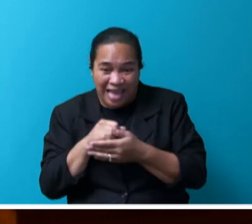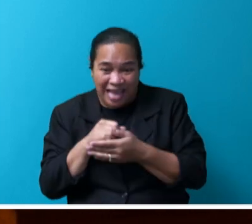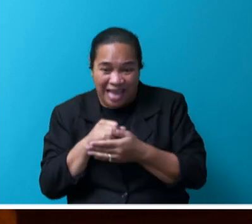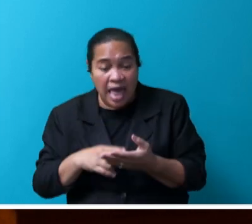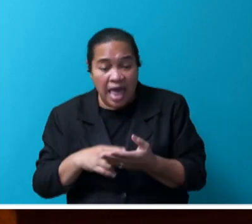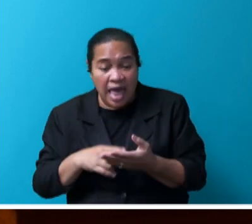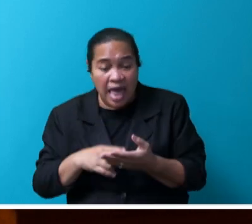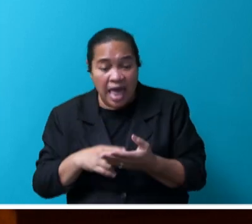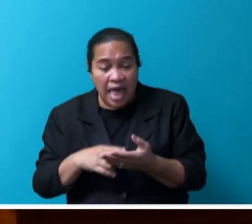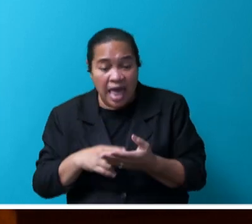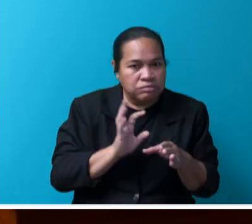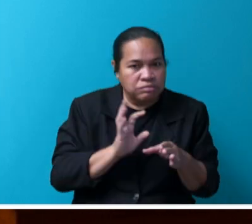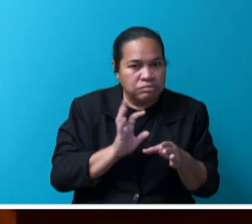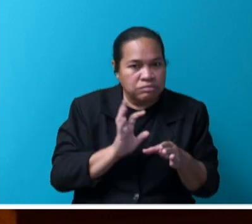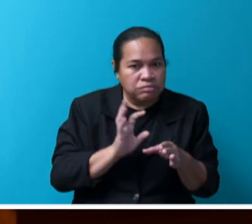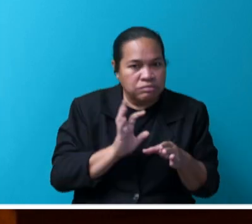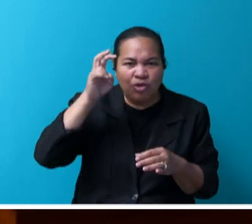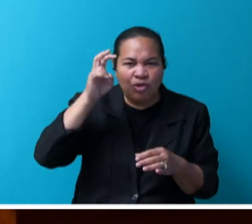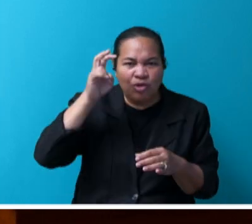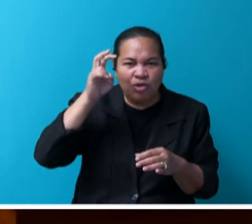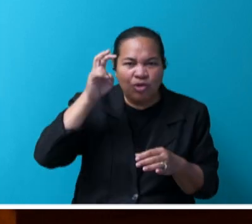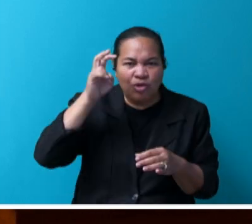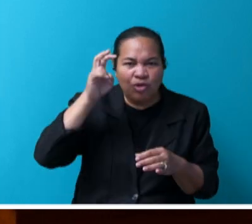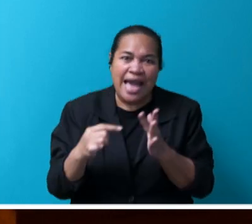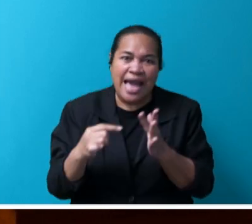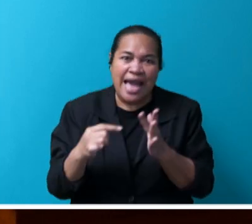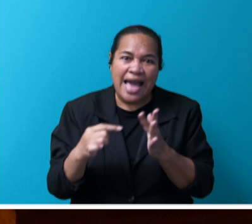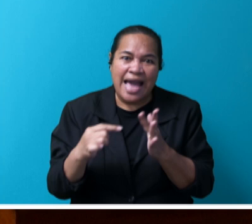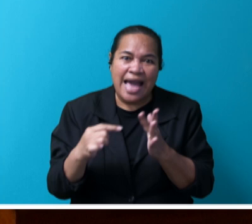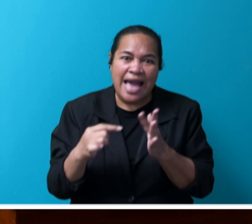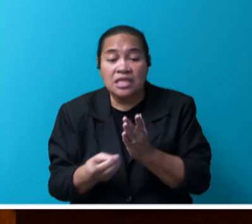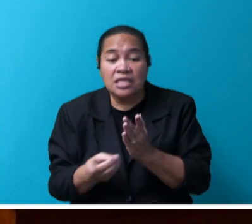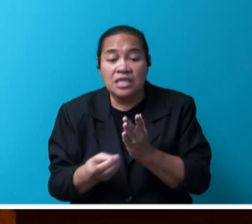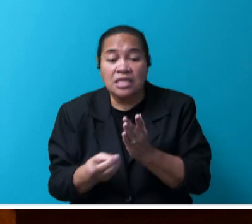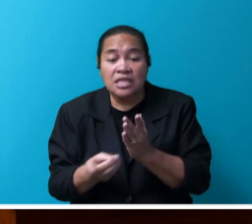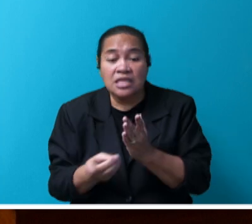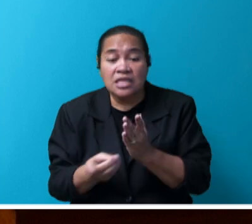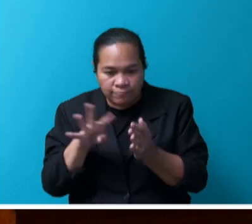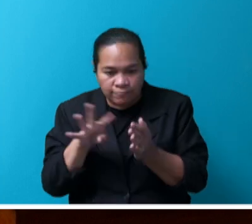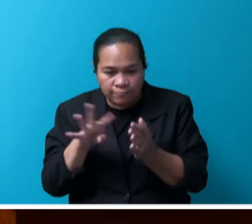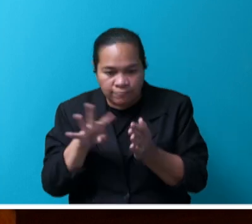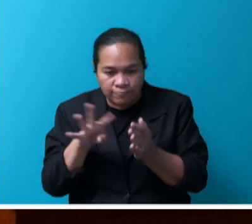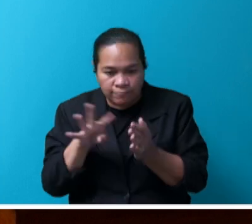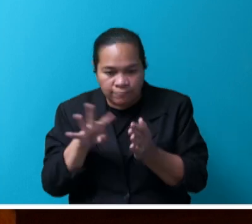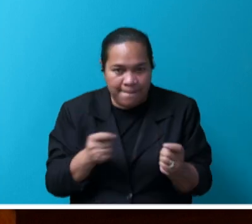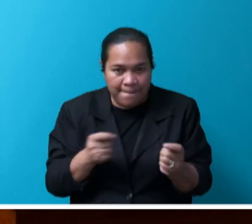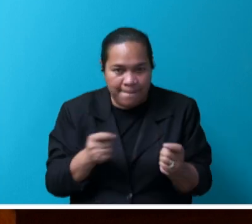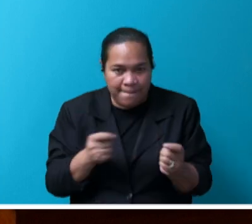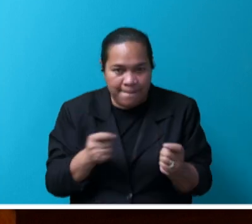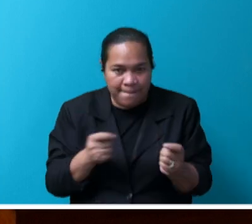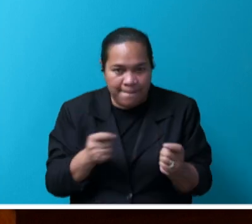of Fiji and the heartbeat on the ground. Many Fijians took to social media to welcome the